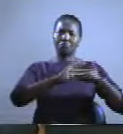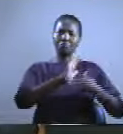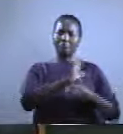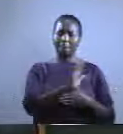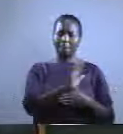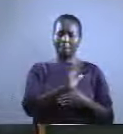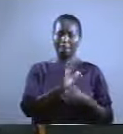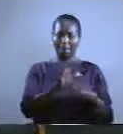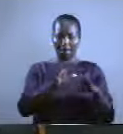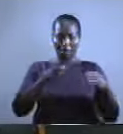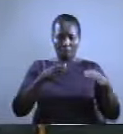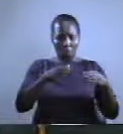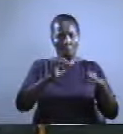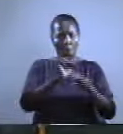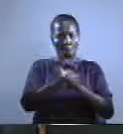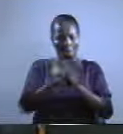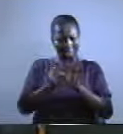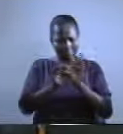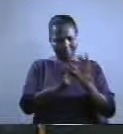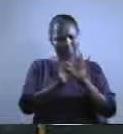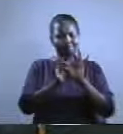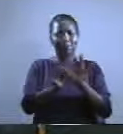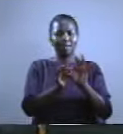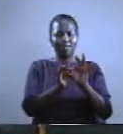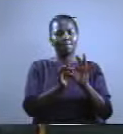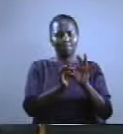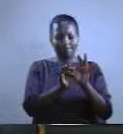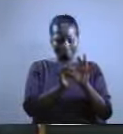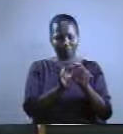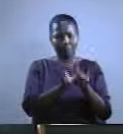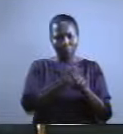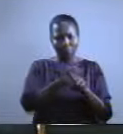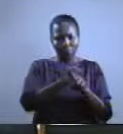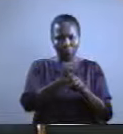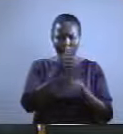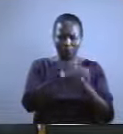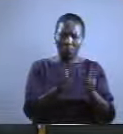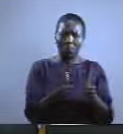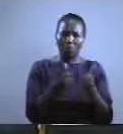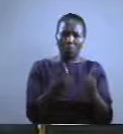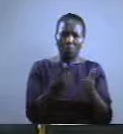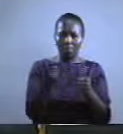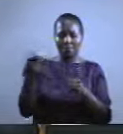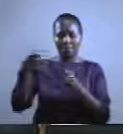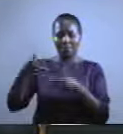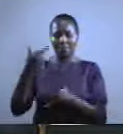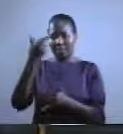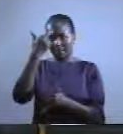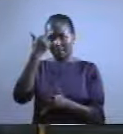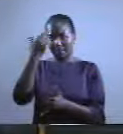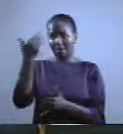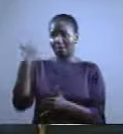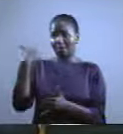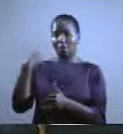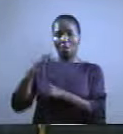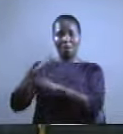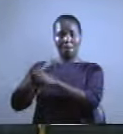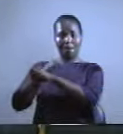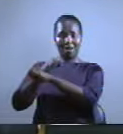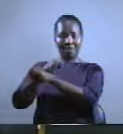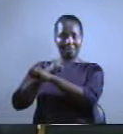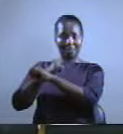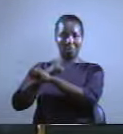was a collective exercise with each party playing its part. Speaker, let us recall that it was the Buccaneers, no